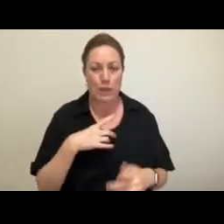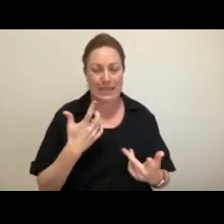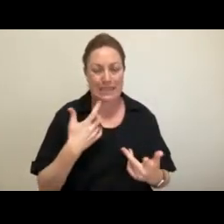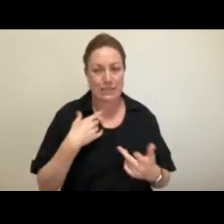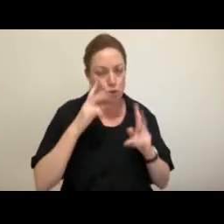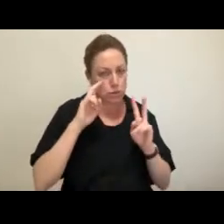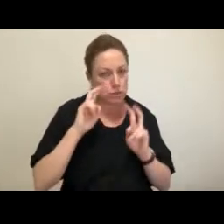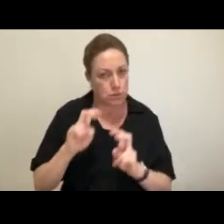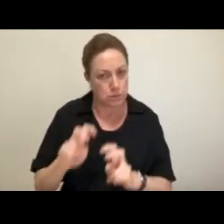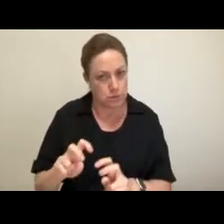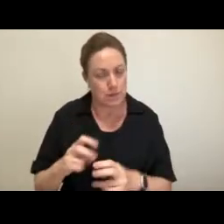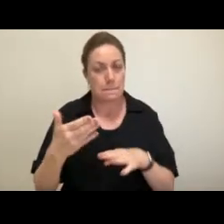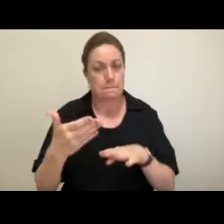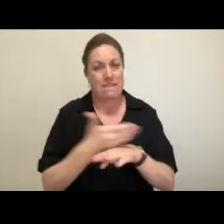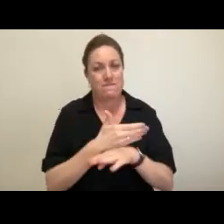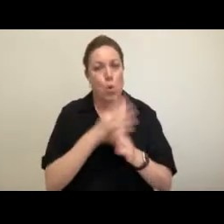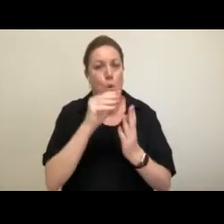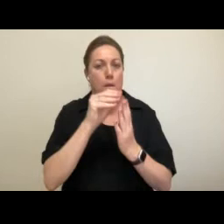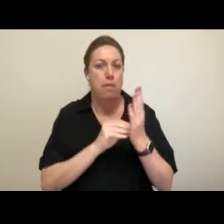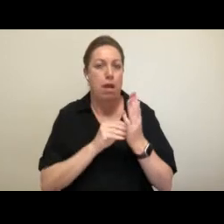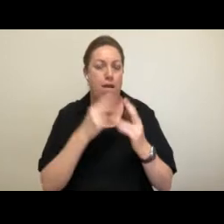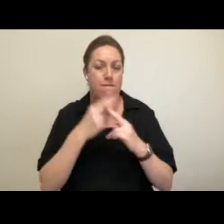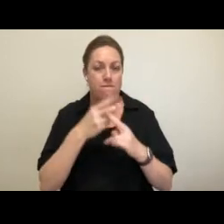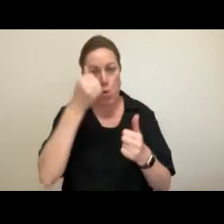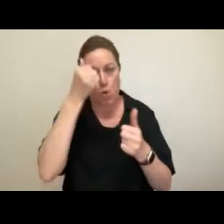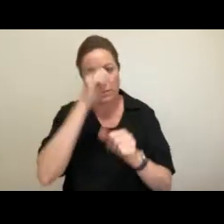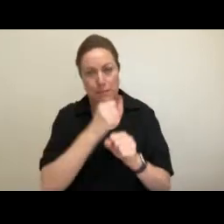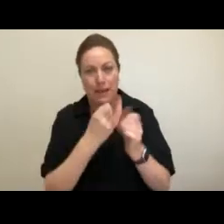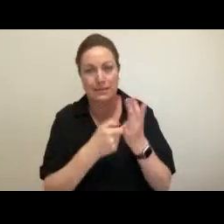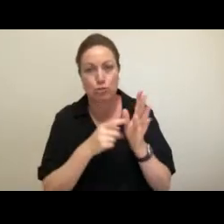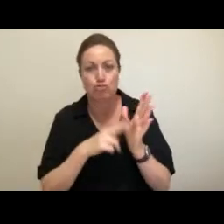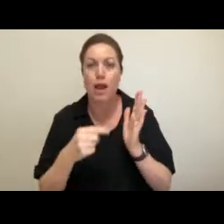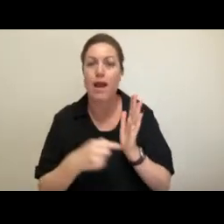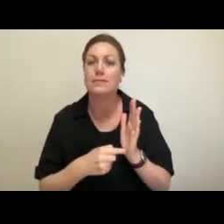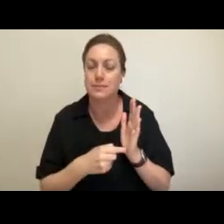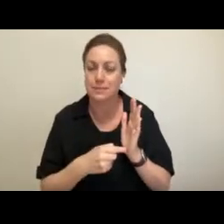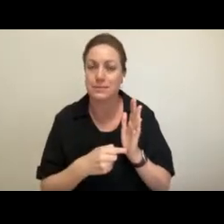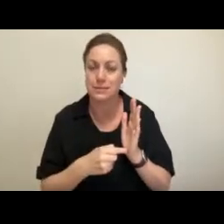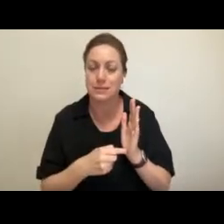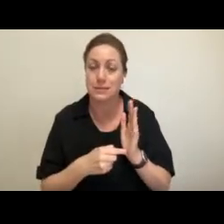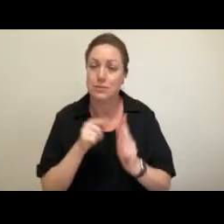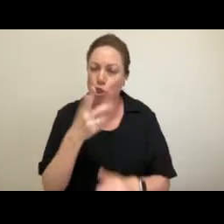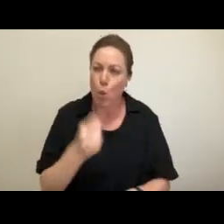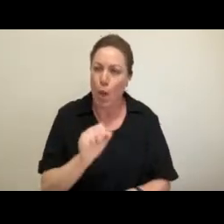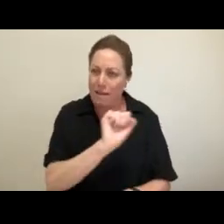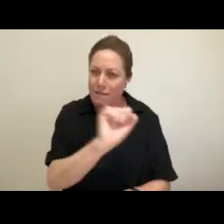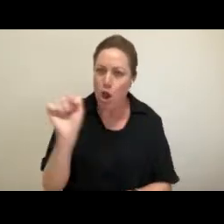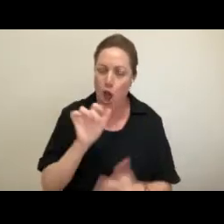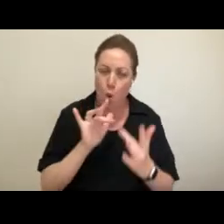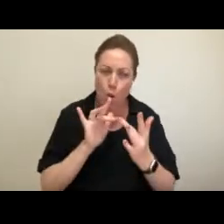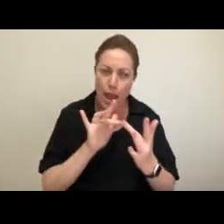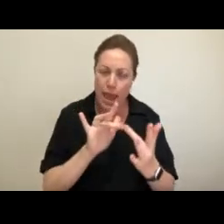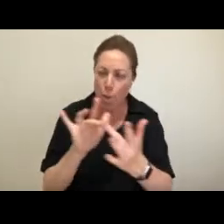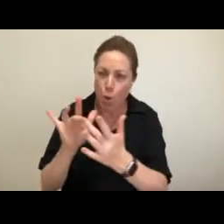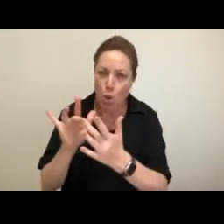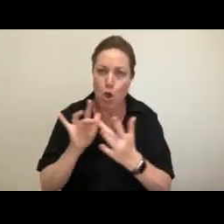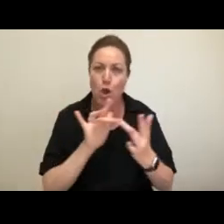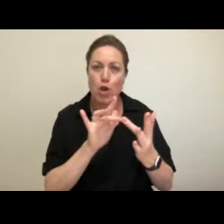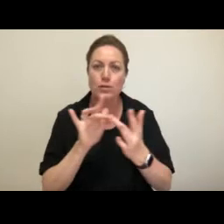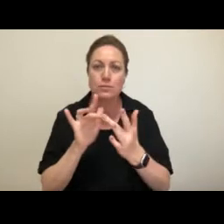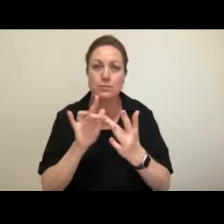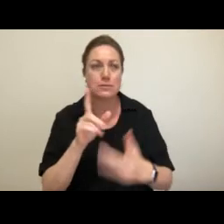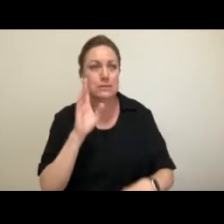application. So in order to do that, I guess you've all got your networks, your social media platforms, finding each other